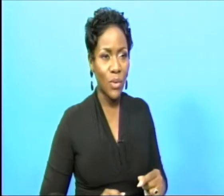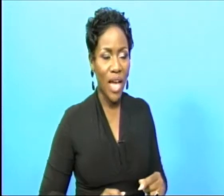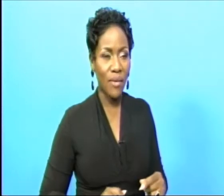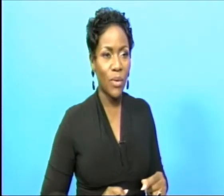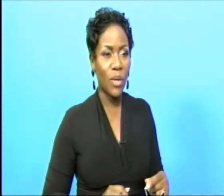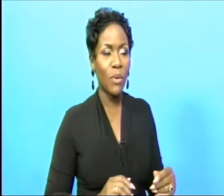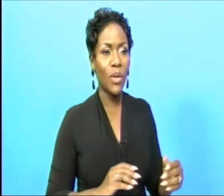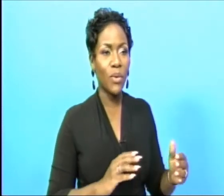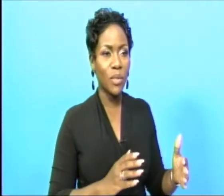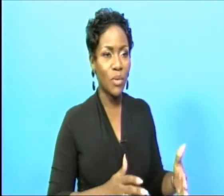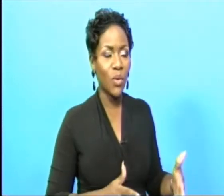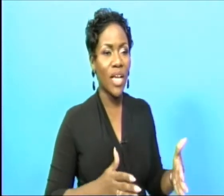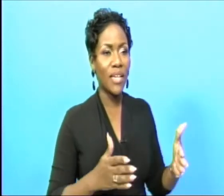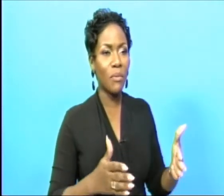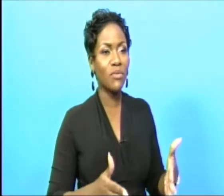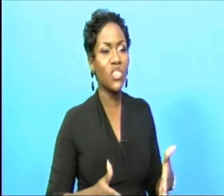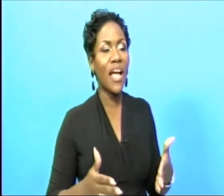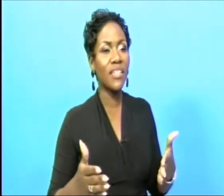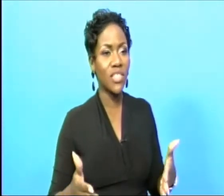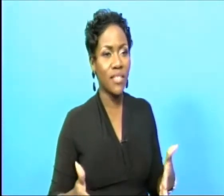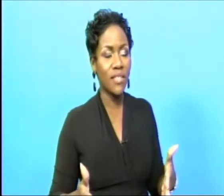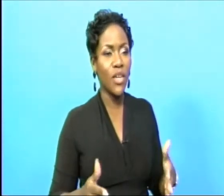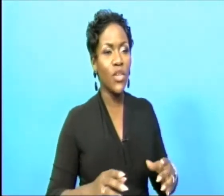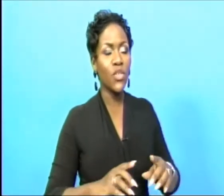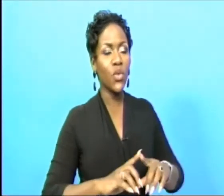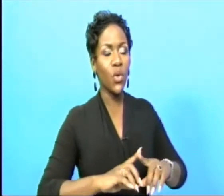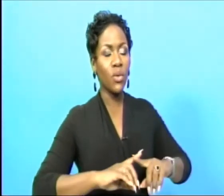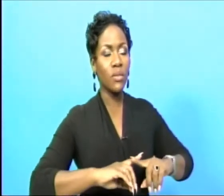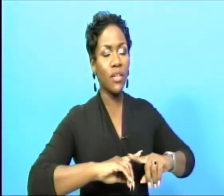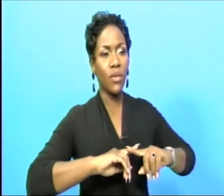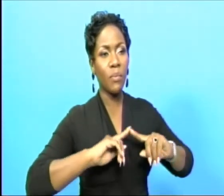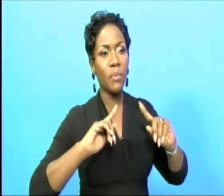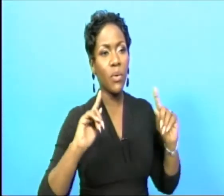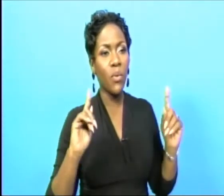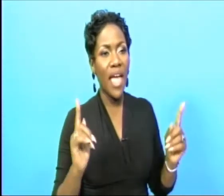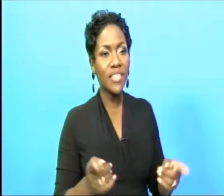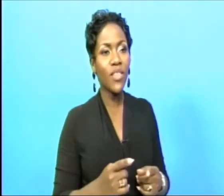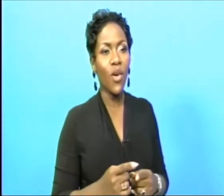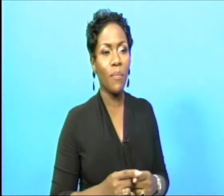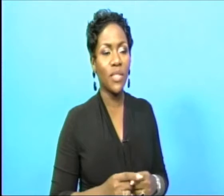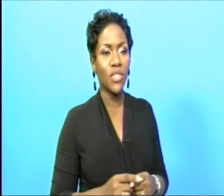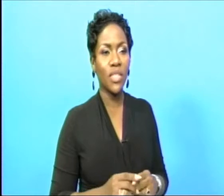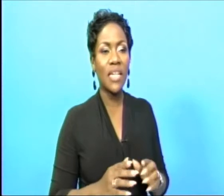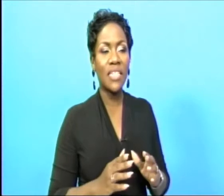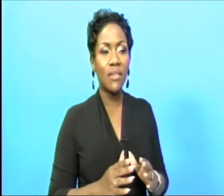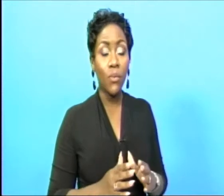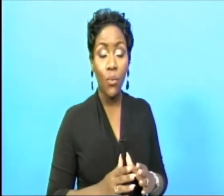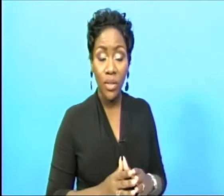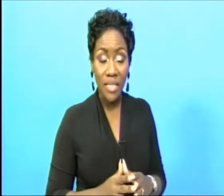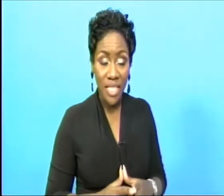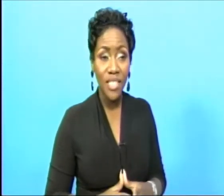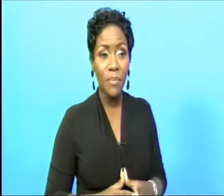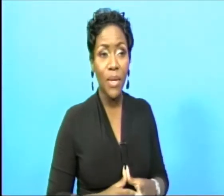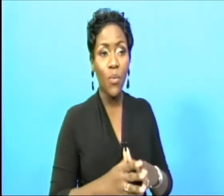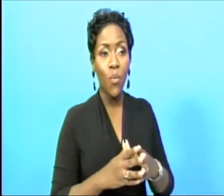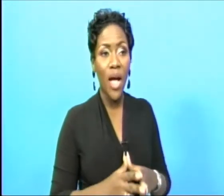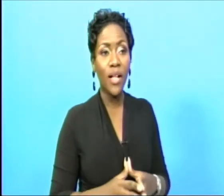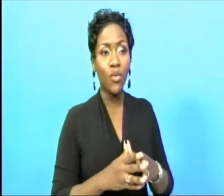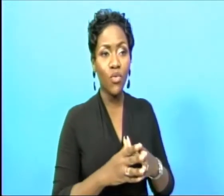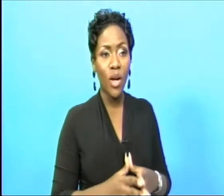they do karaoke. But we're going to be doing a number of challenges. So, you know, the people who enter the competition will need to